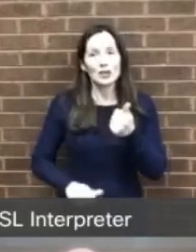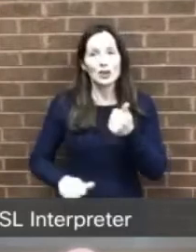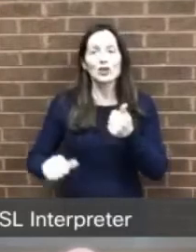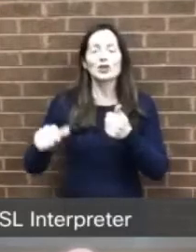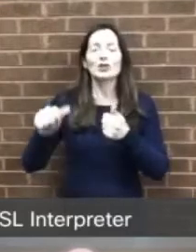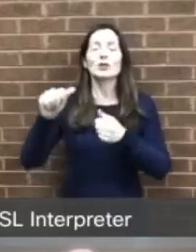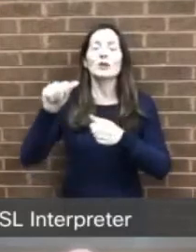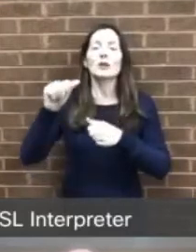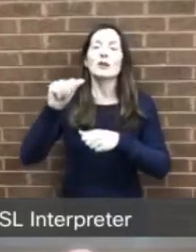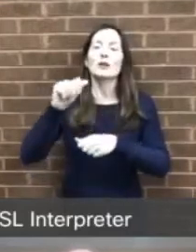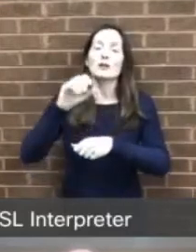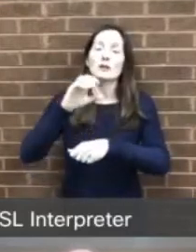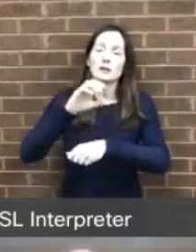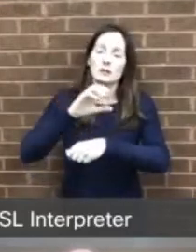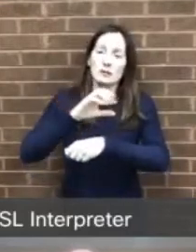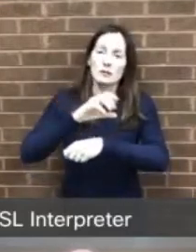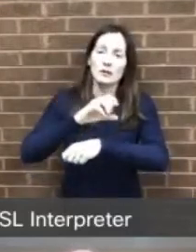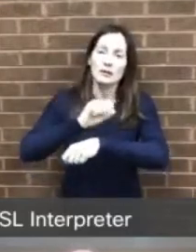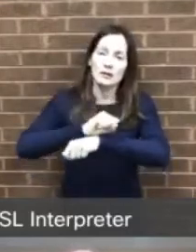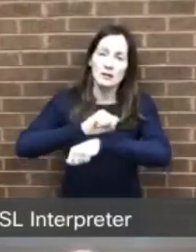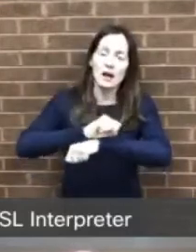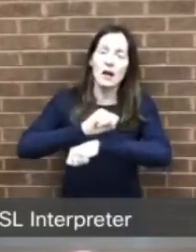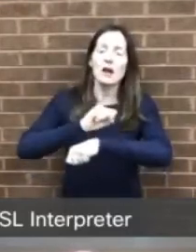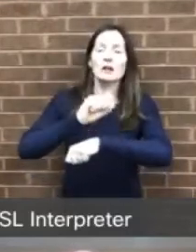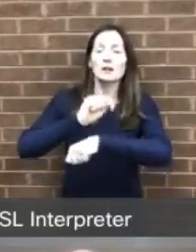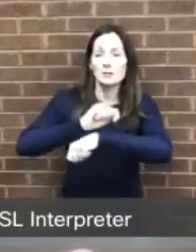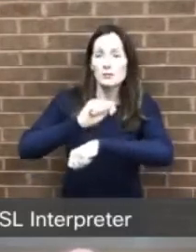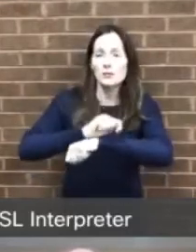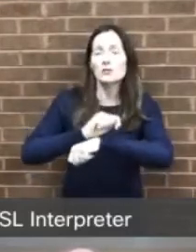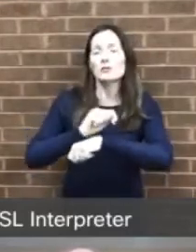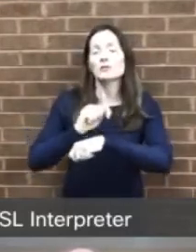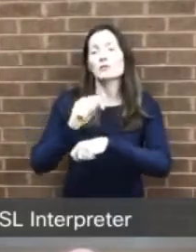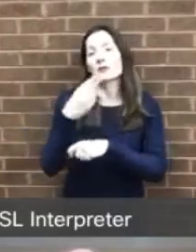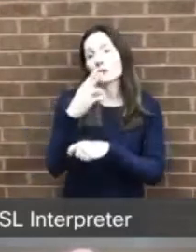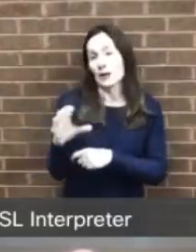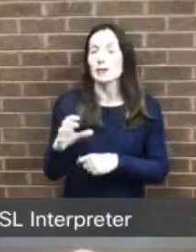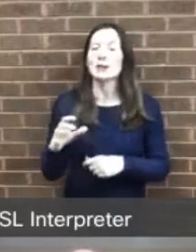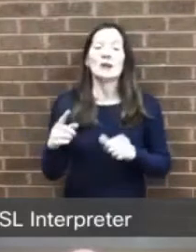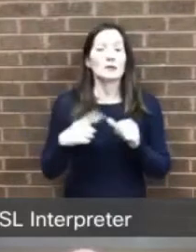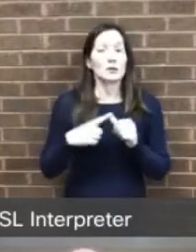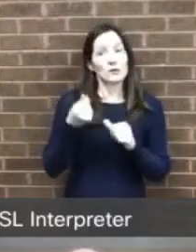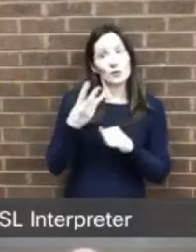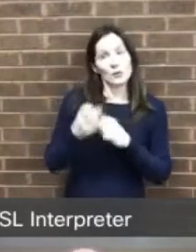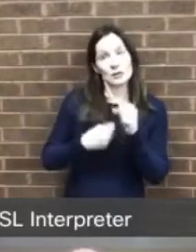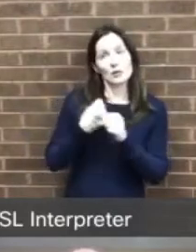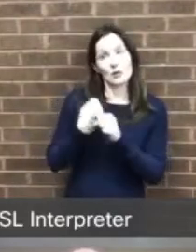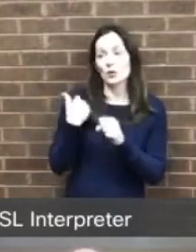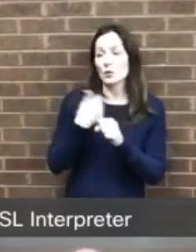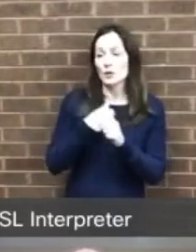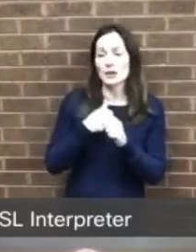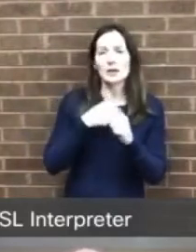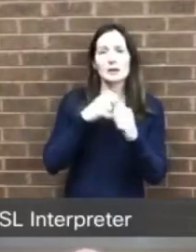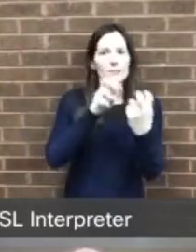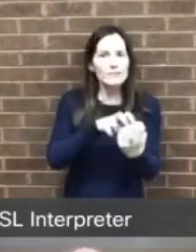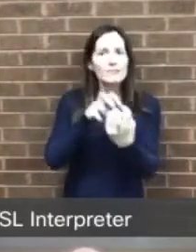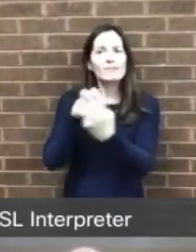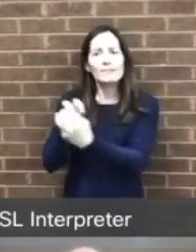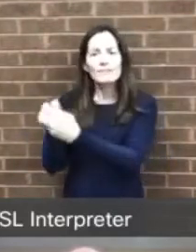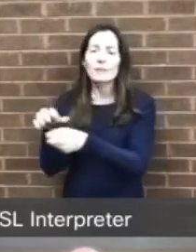county. During our first 2 years, we got our feet wet by meeting with local officials and community